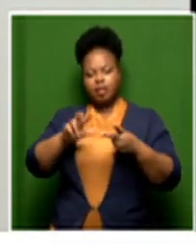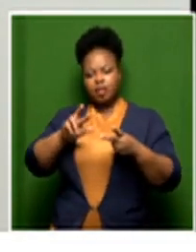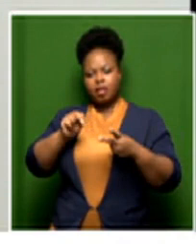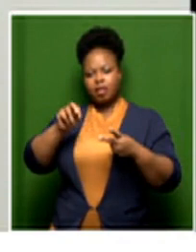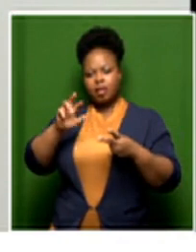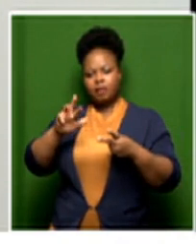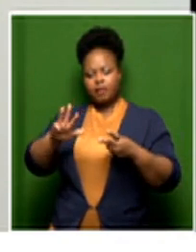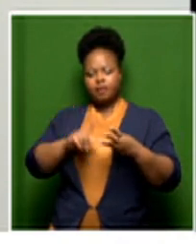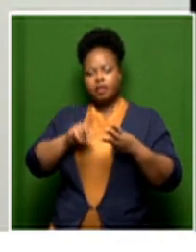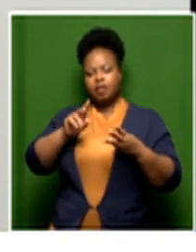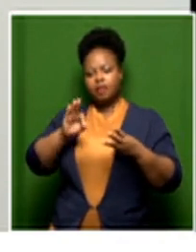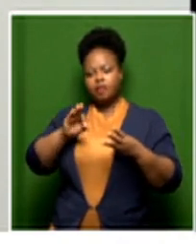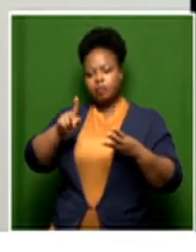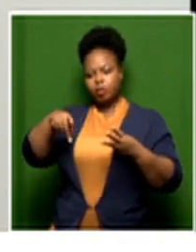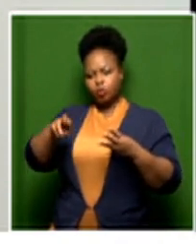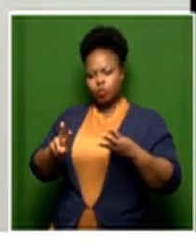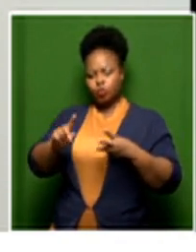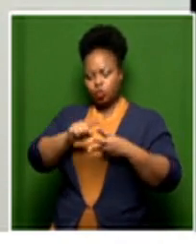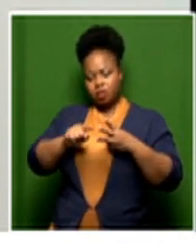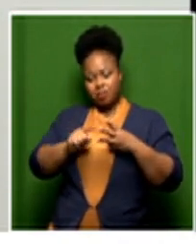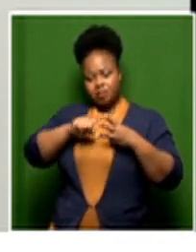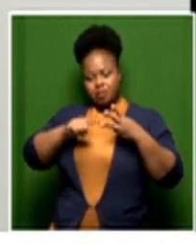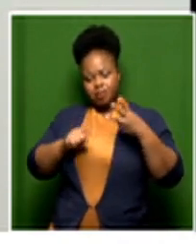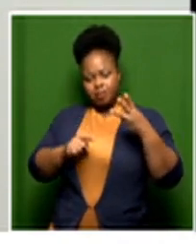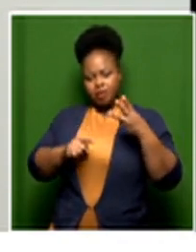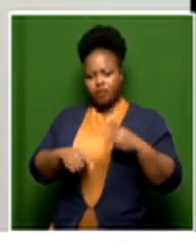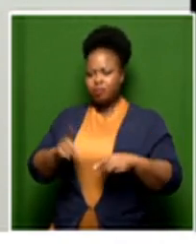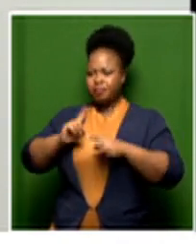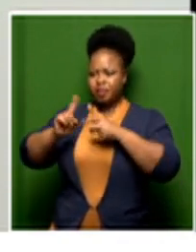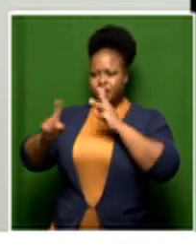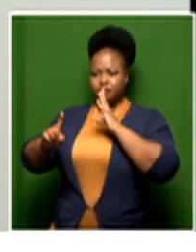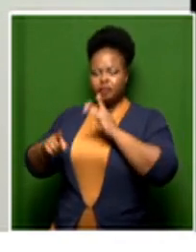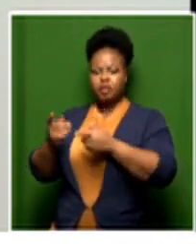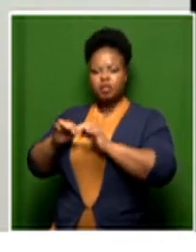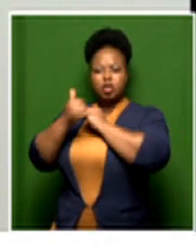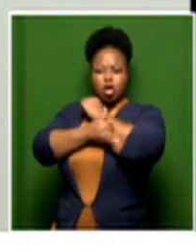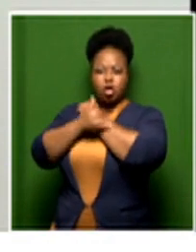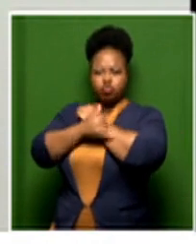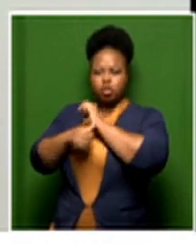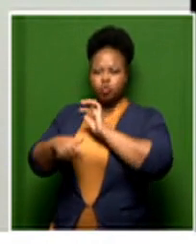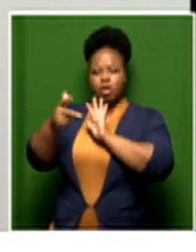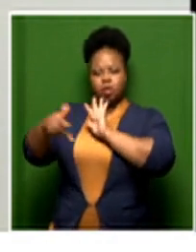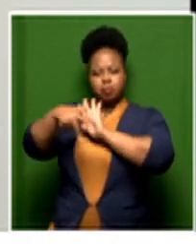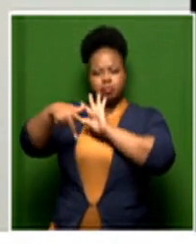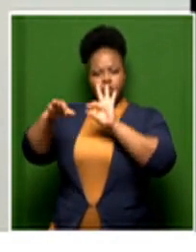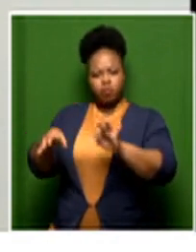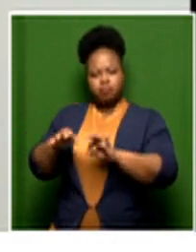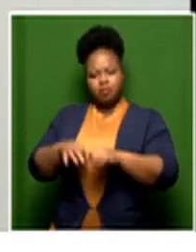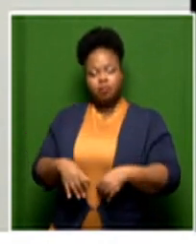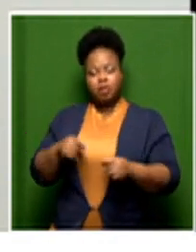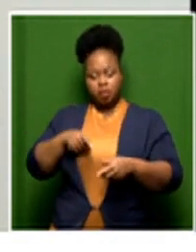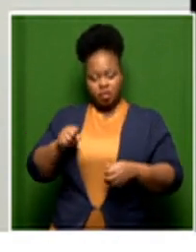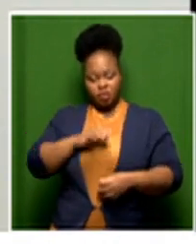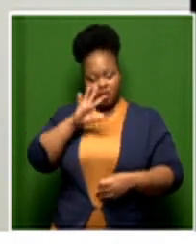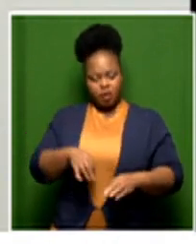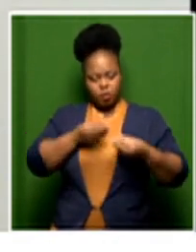your FFP2, are certifications that are given by different originating countries. So in South Africa, when we manufacture,